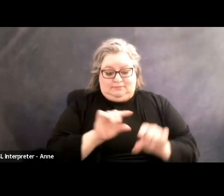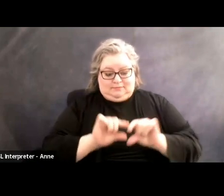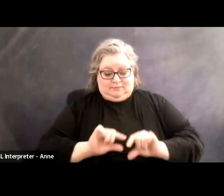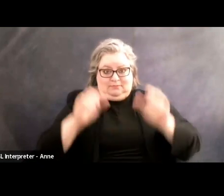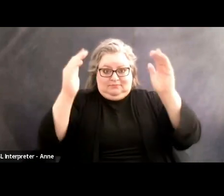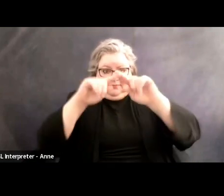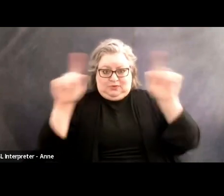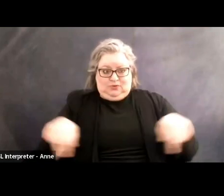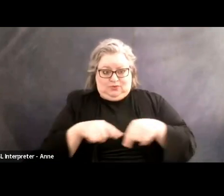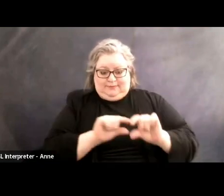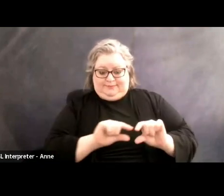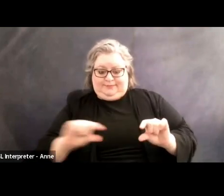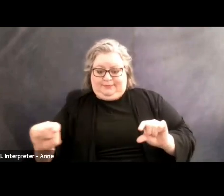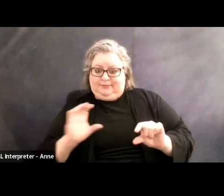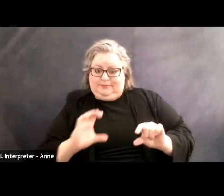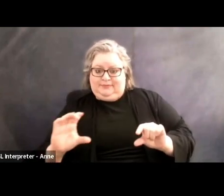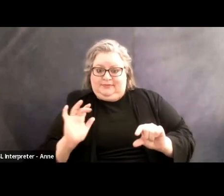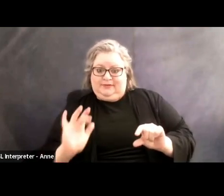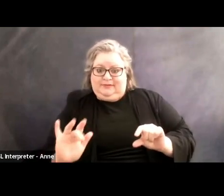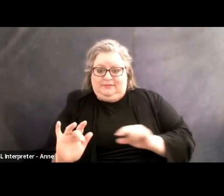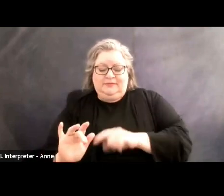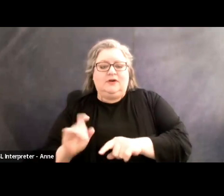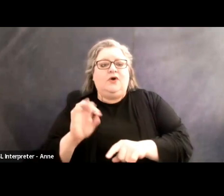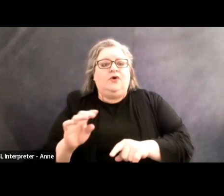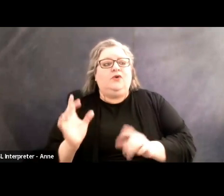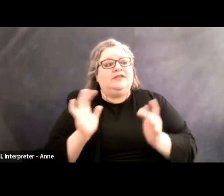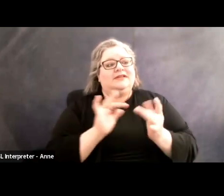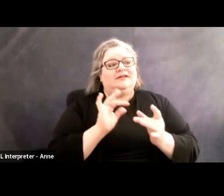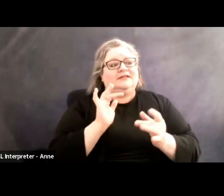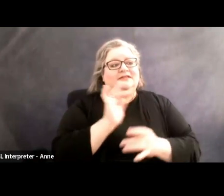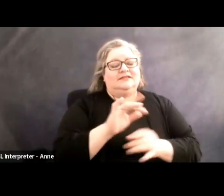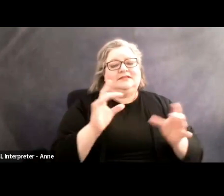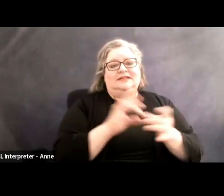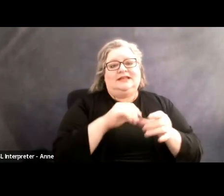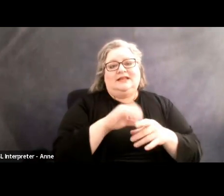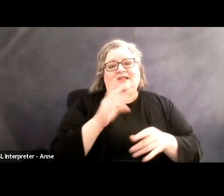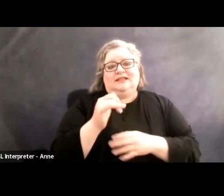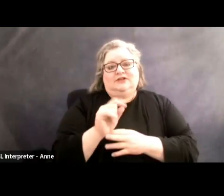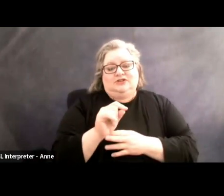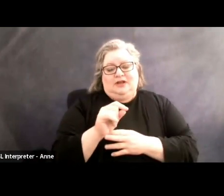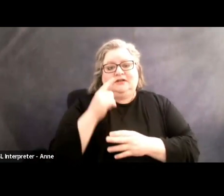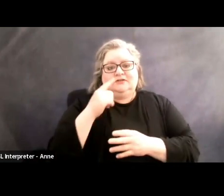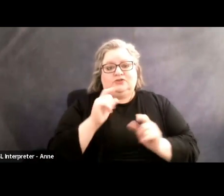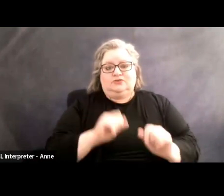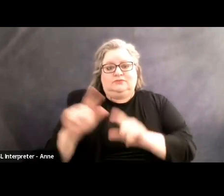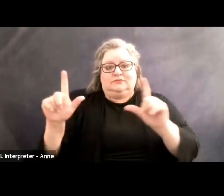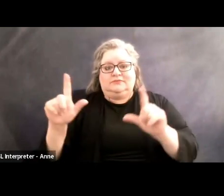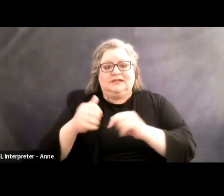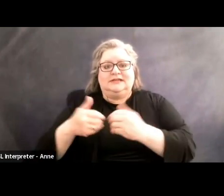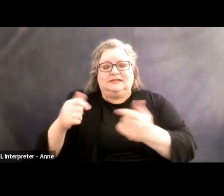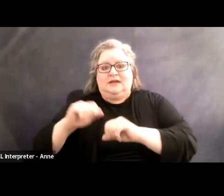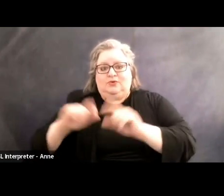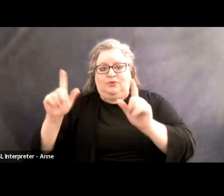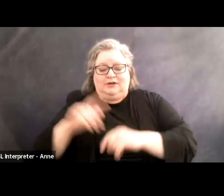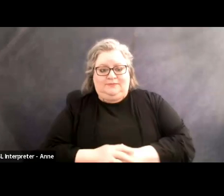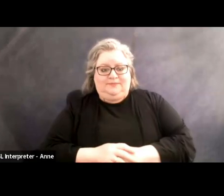bottom of your screen or by clicking the link in the chat pod to view in a separate window. We also have an ASL interpreter who should